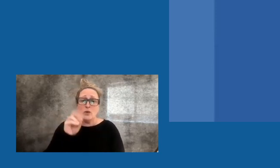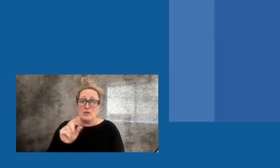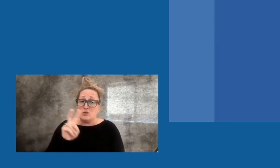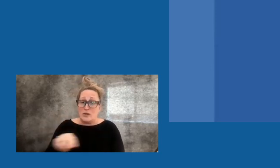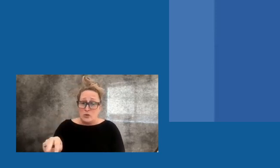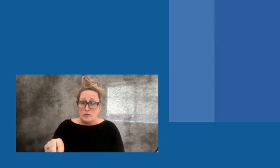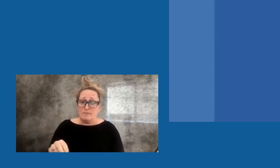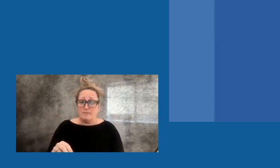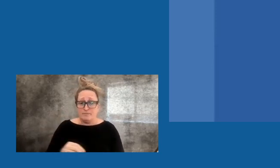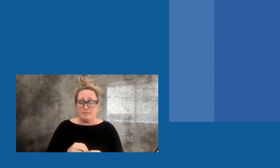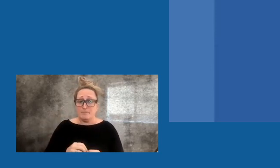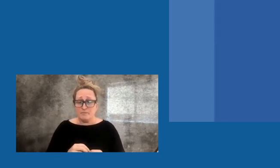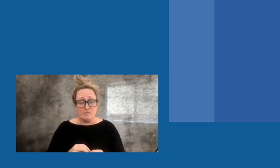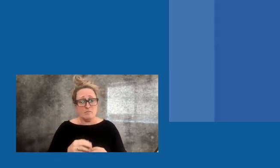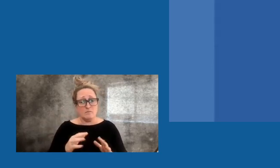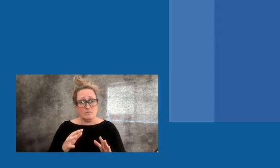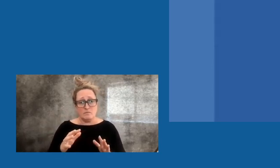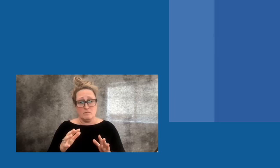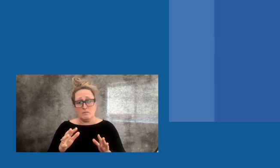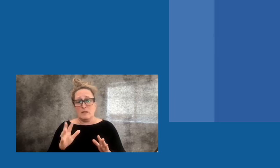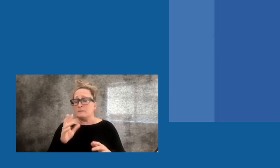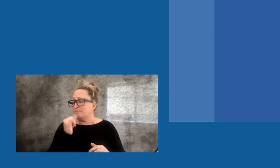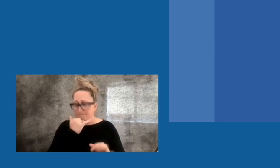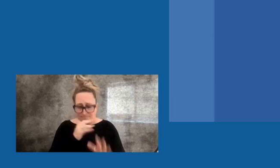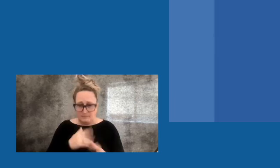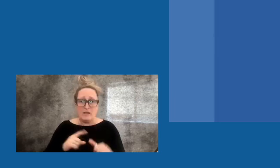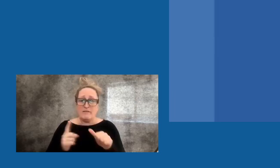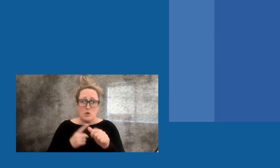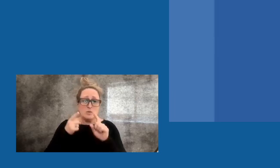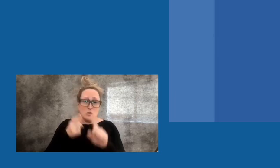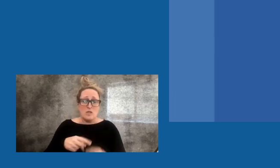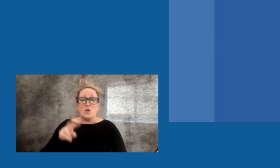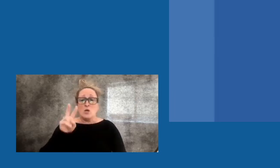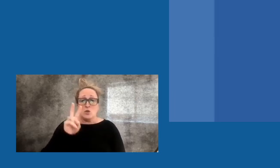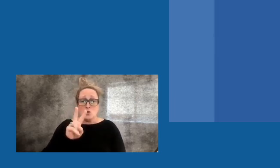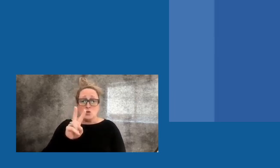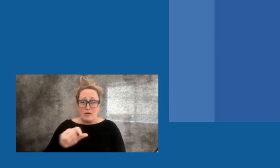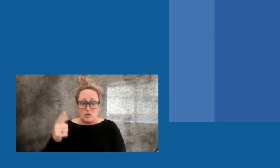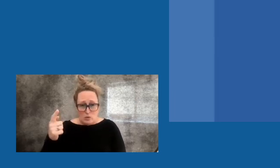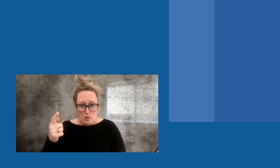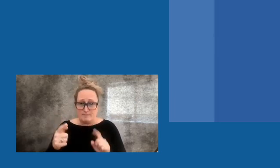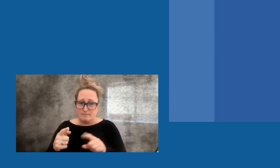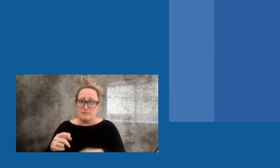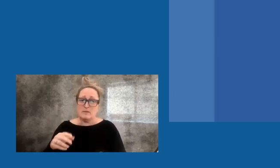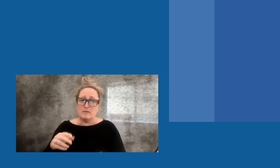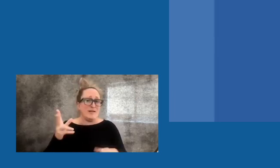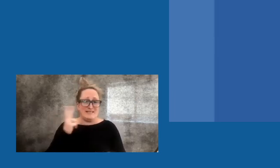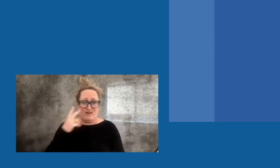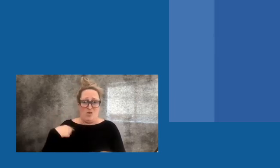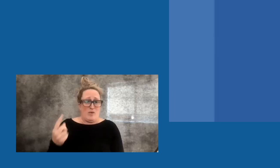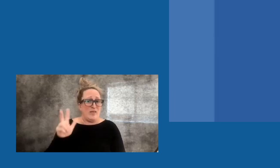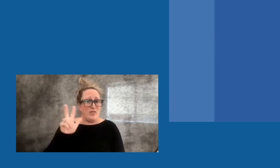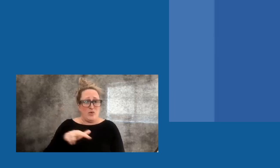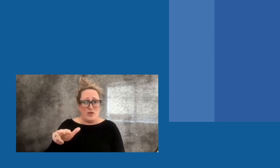2022, sorry, that is a misstep. The very first point should be 2021. 2022 has already seen at least 33